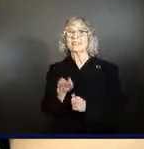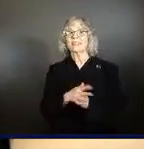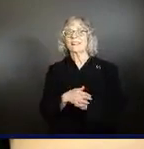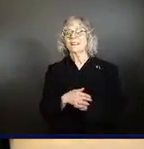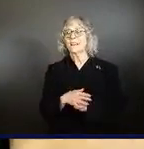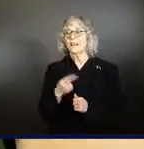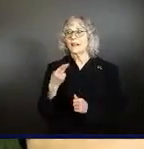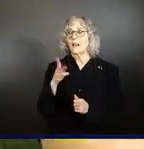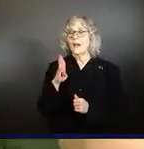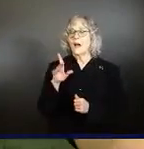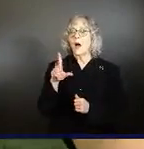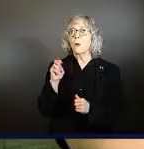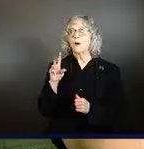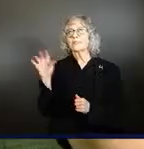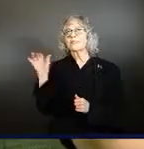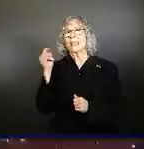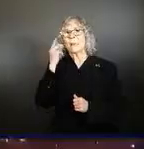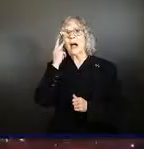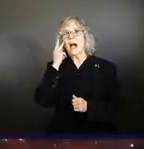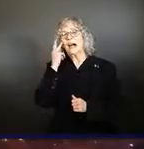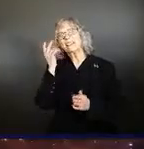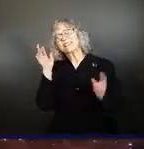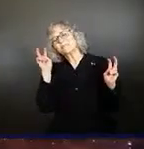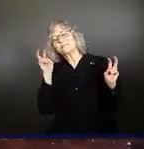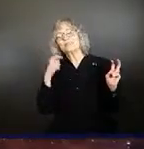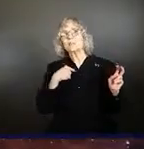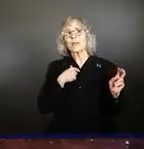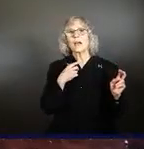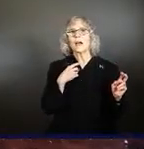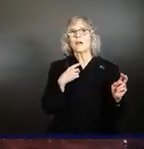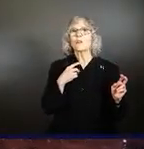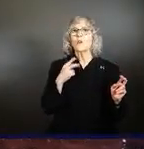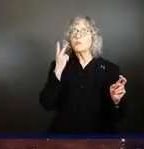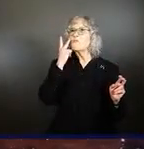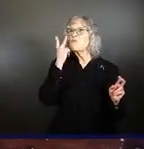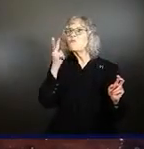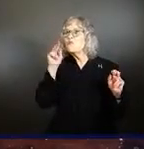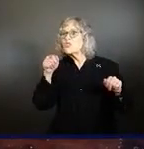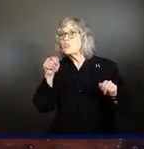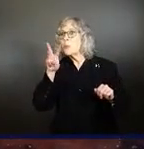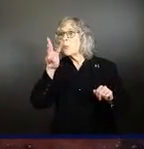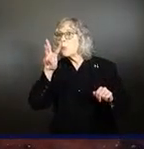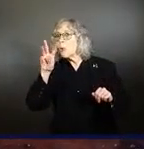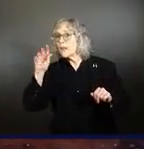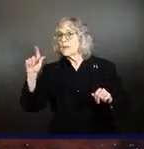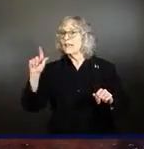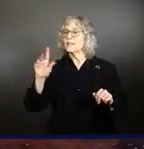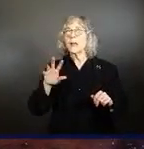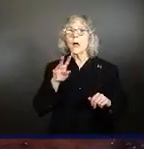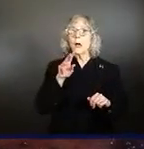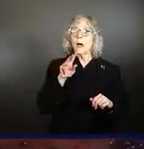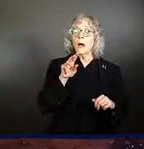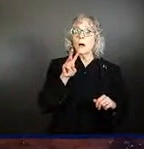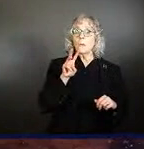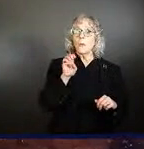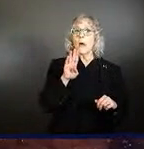has basically the same eyes that we do, invisible wavelengths, but Hubble gives us a completely new